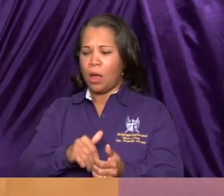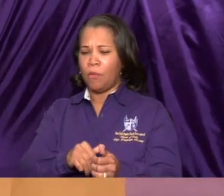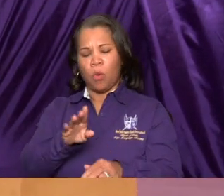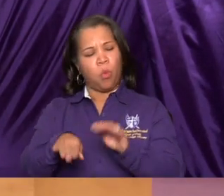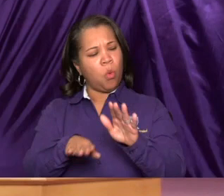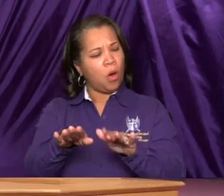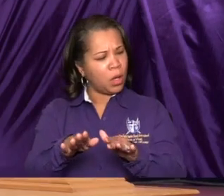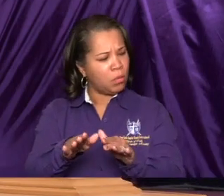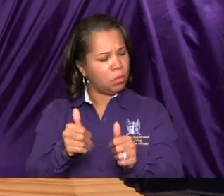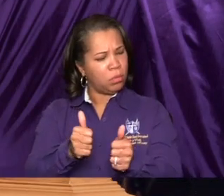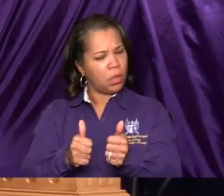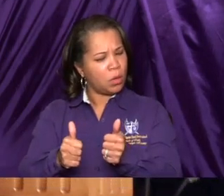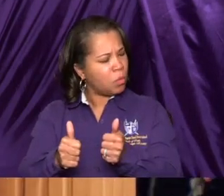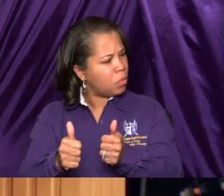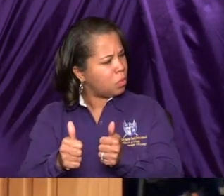passed by me.